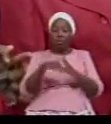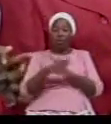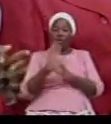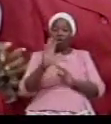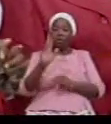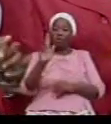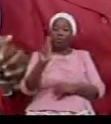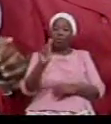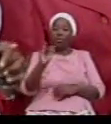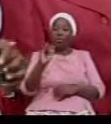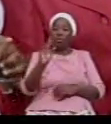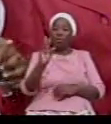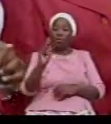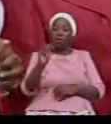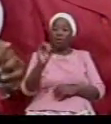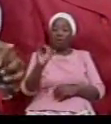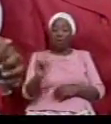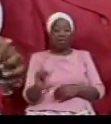water